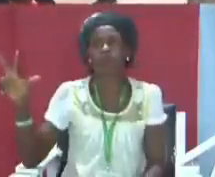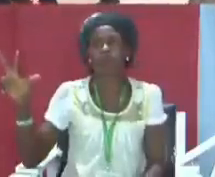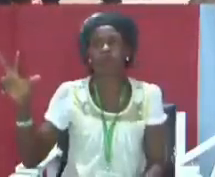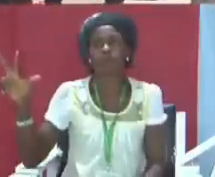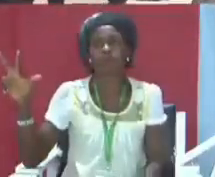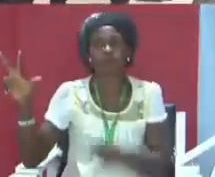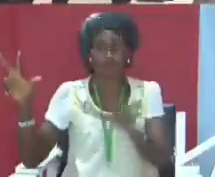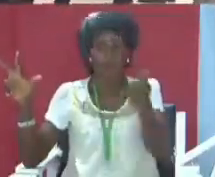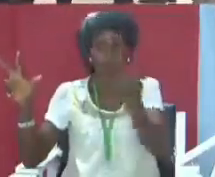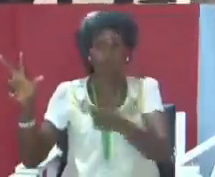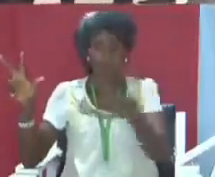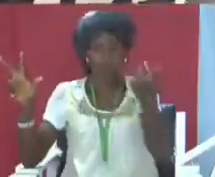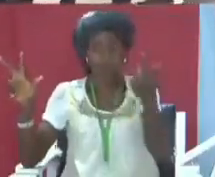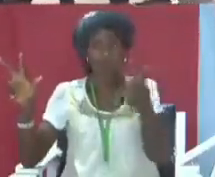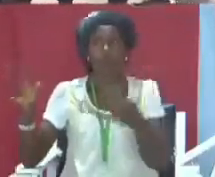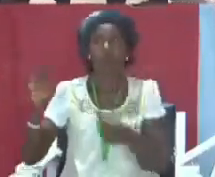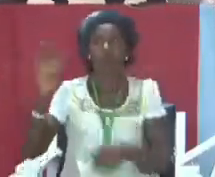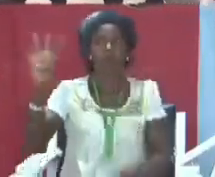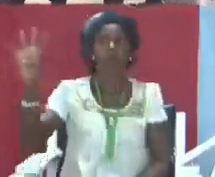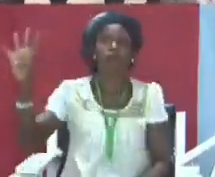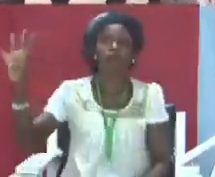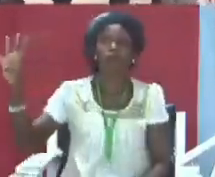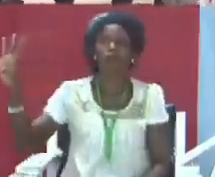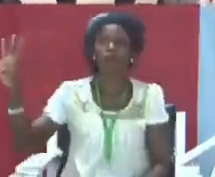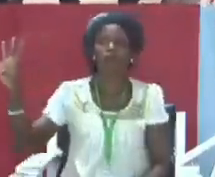Keep coming. Four.